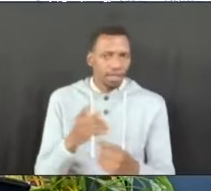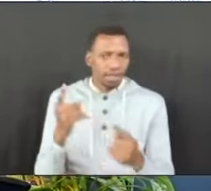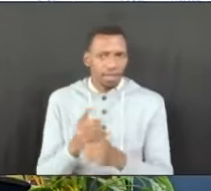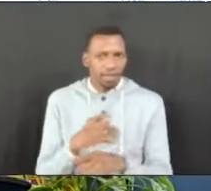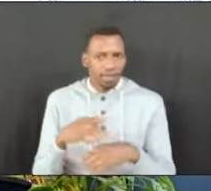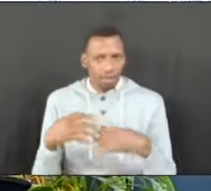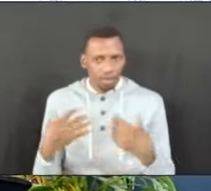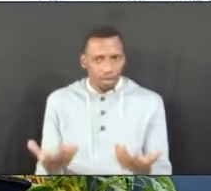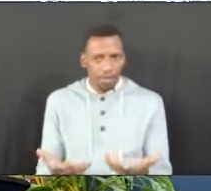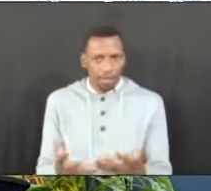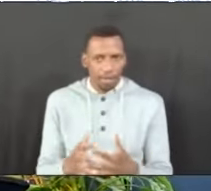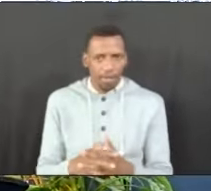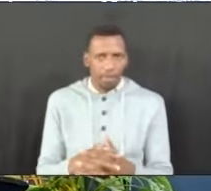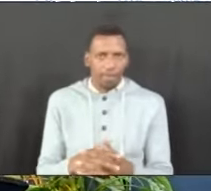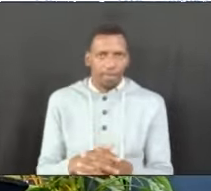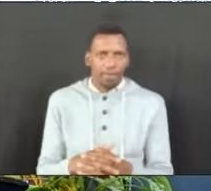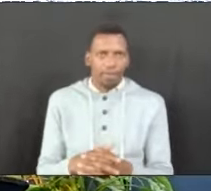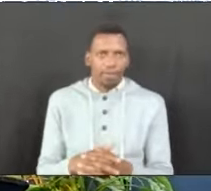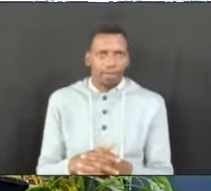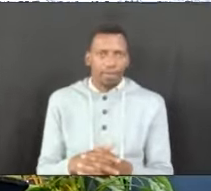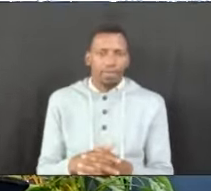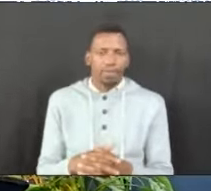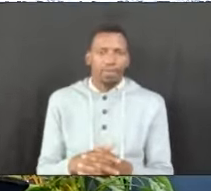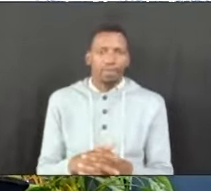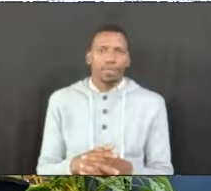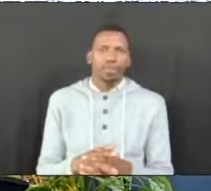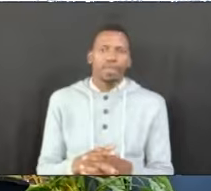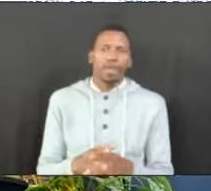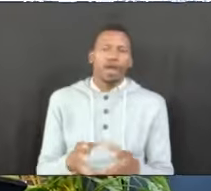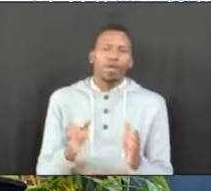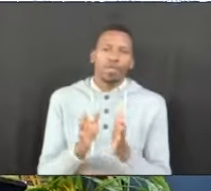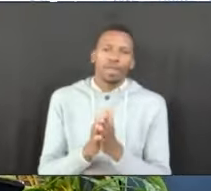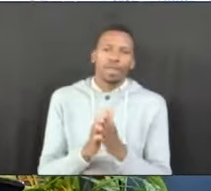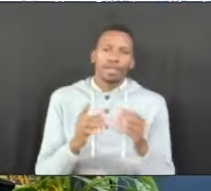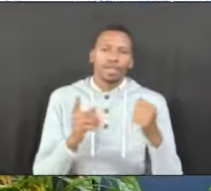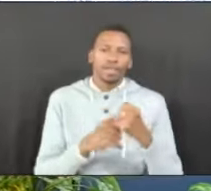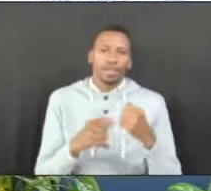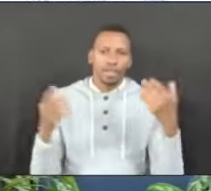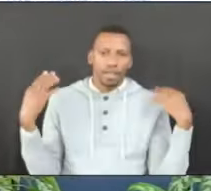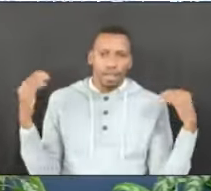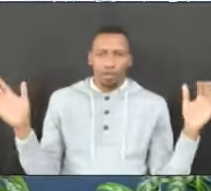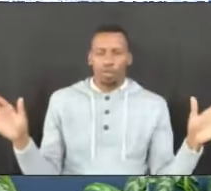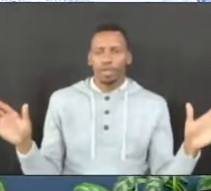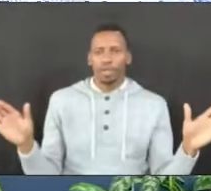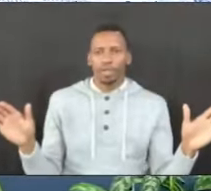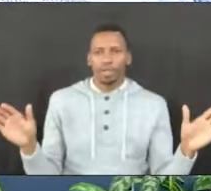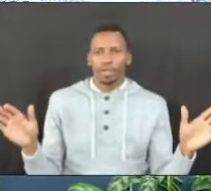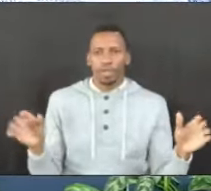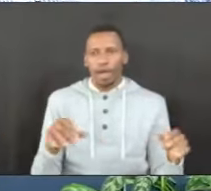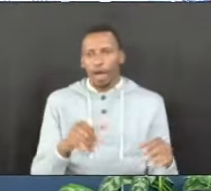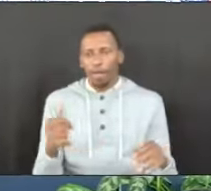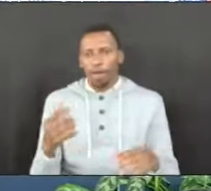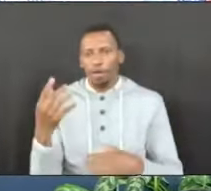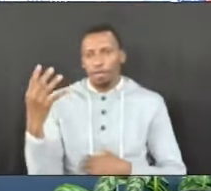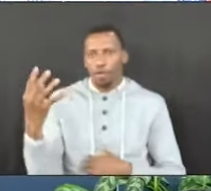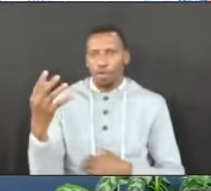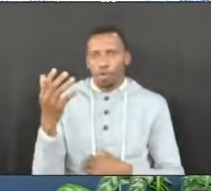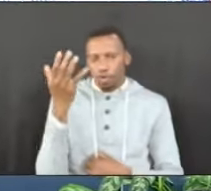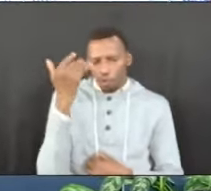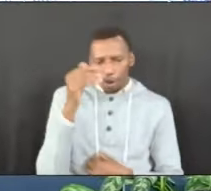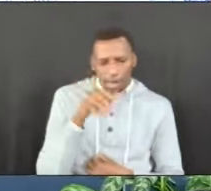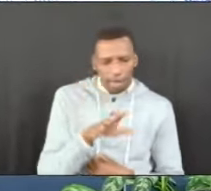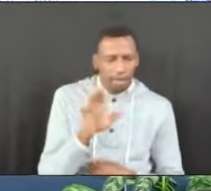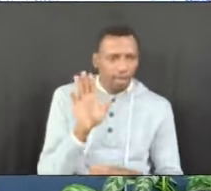of the cherubim with six wings and the cherubs with four wings? Why is their